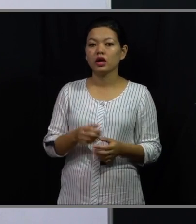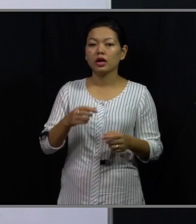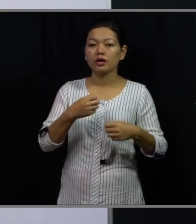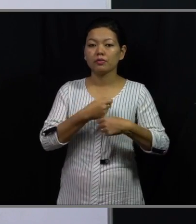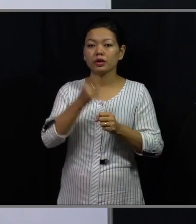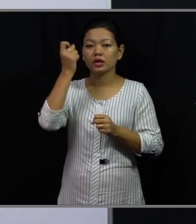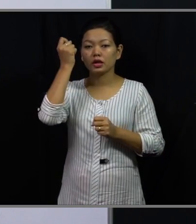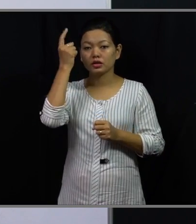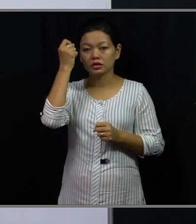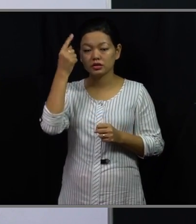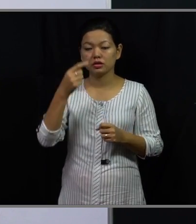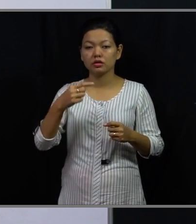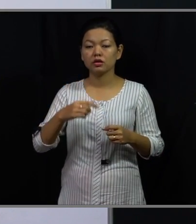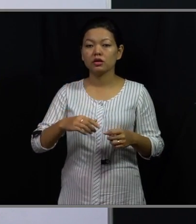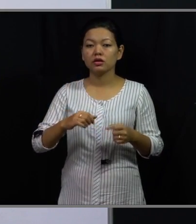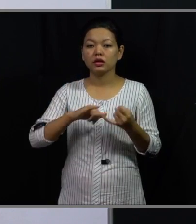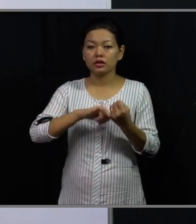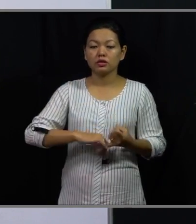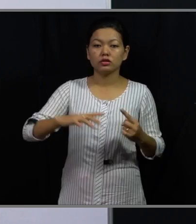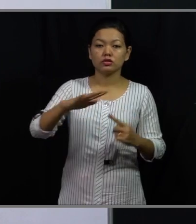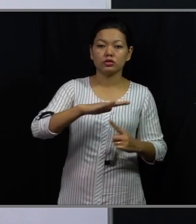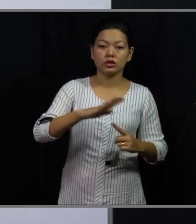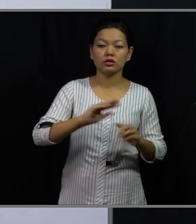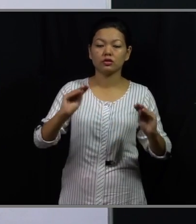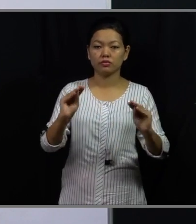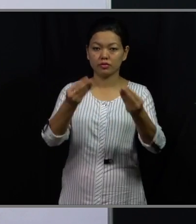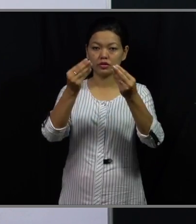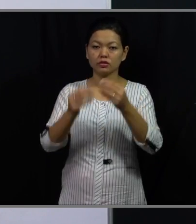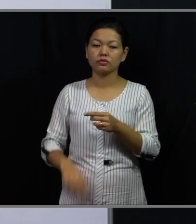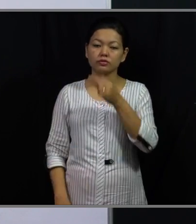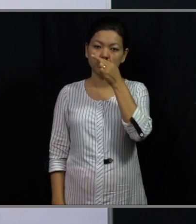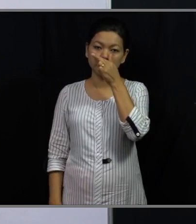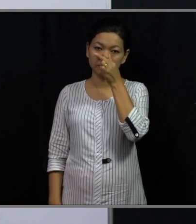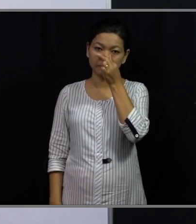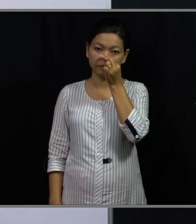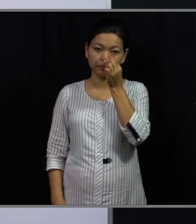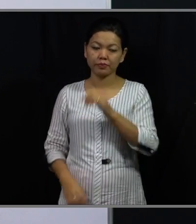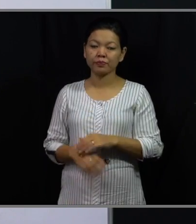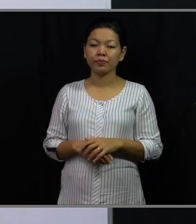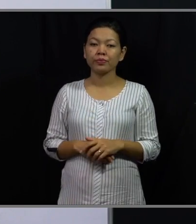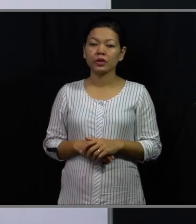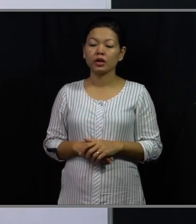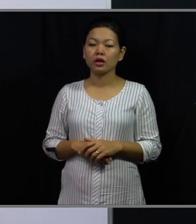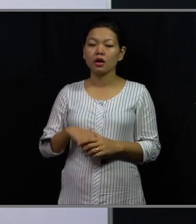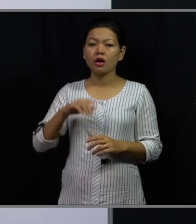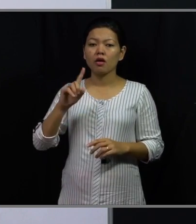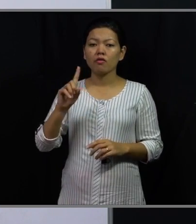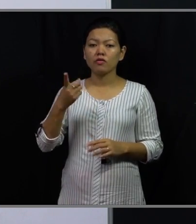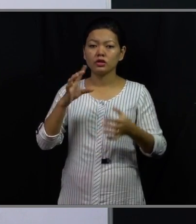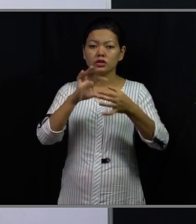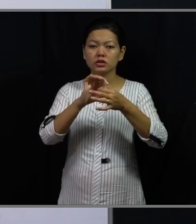the society. That is what it means here. Now, the first relationship, of social sciences